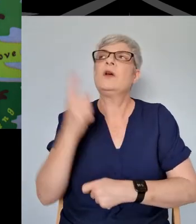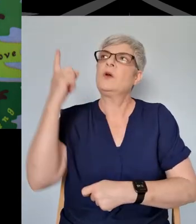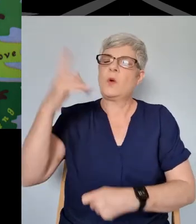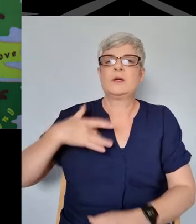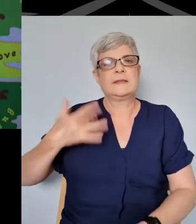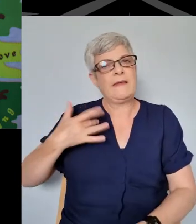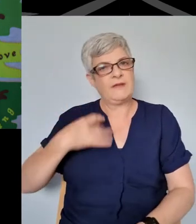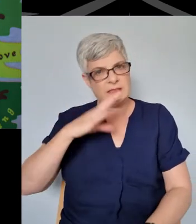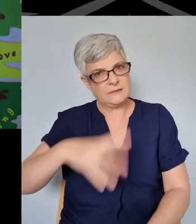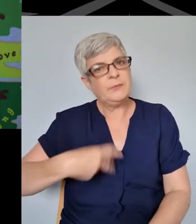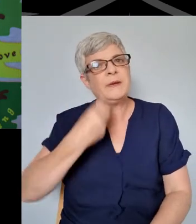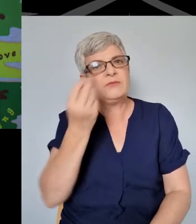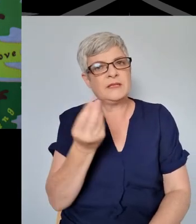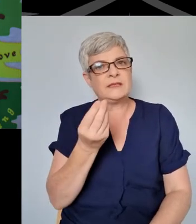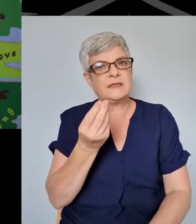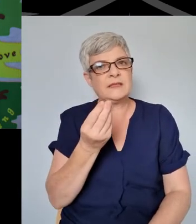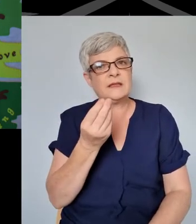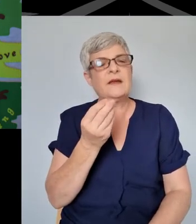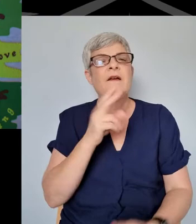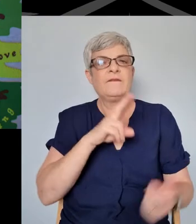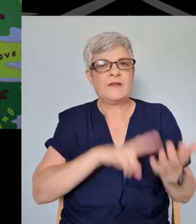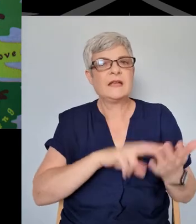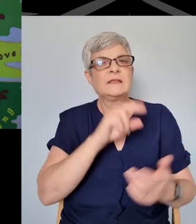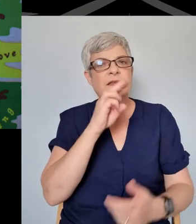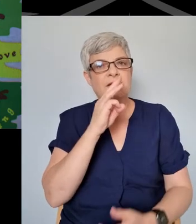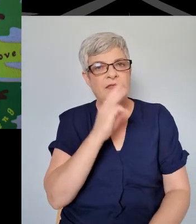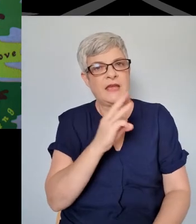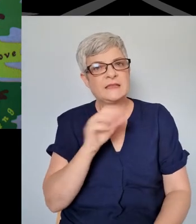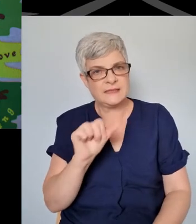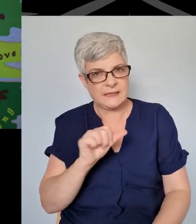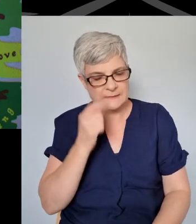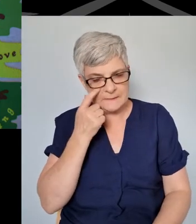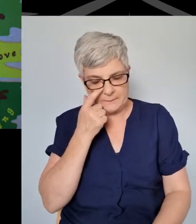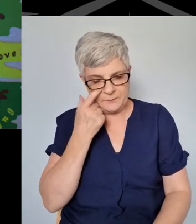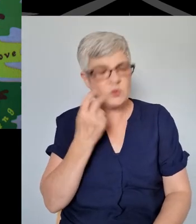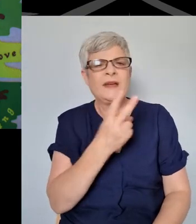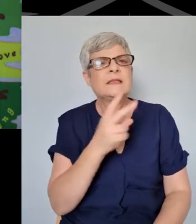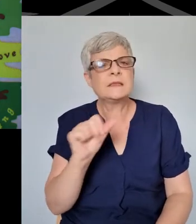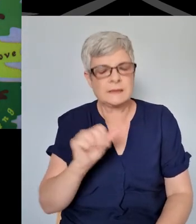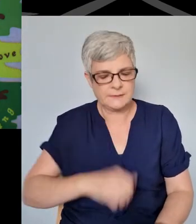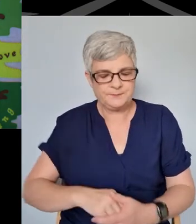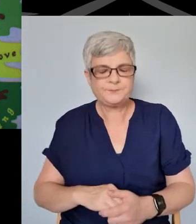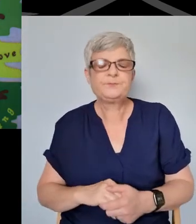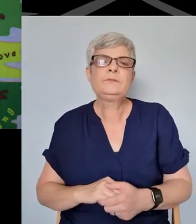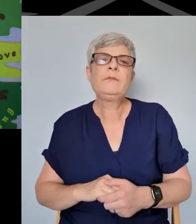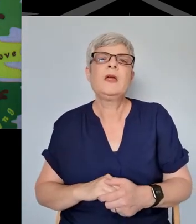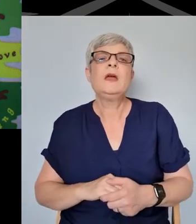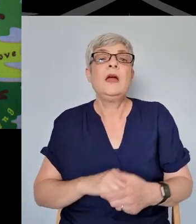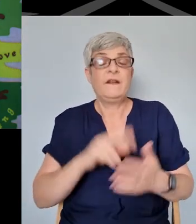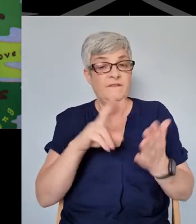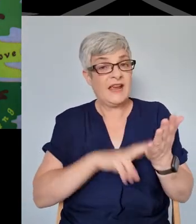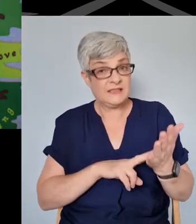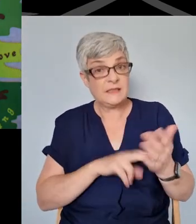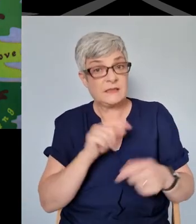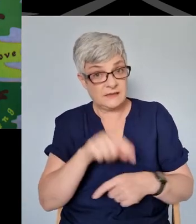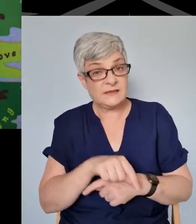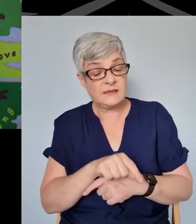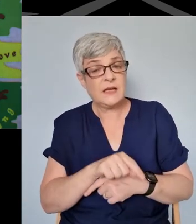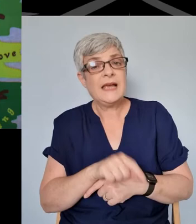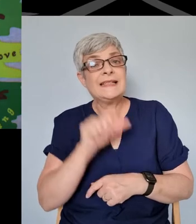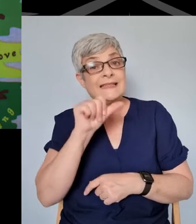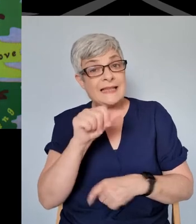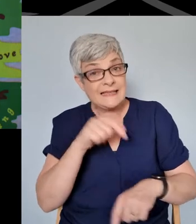Verse 26 of chapter 36. In fact, in these verses 24 to 26 of that chapter,